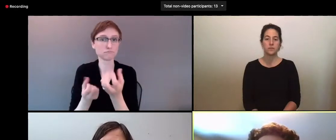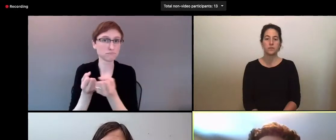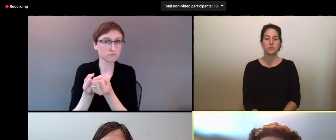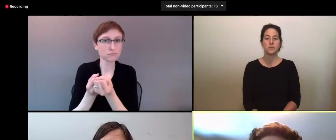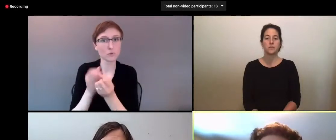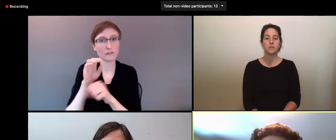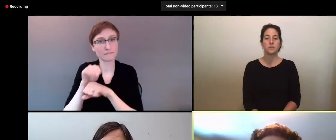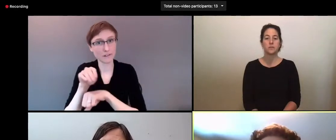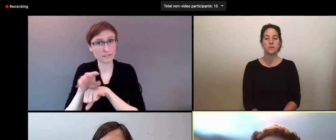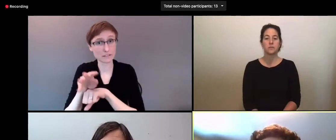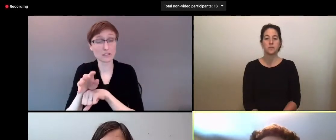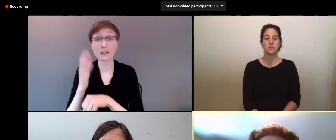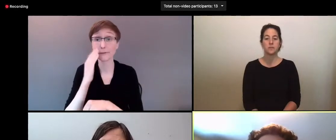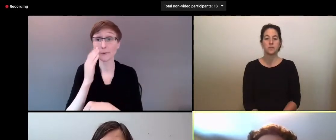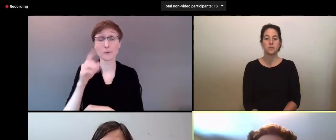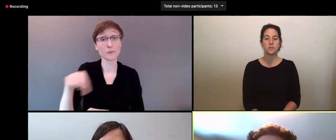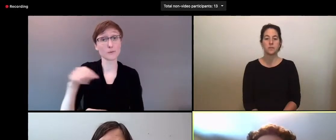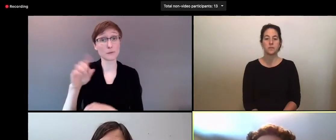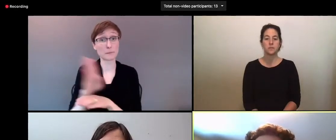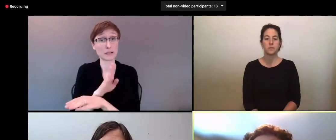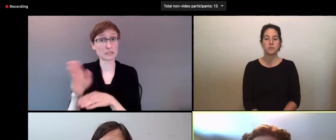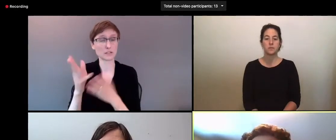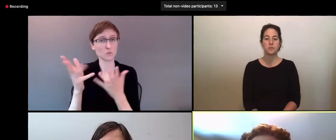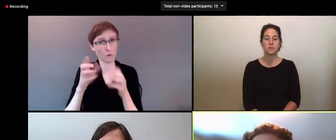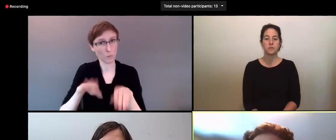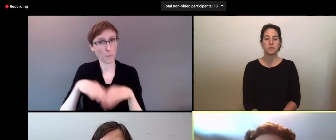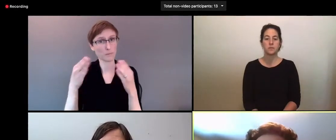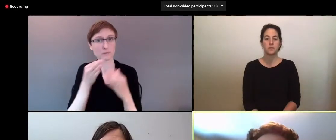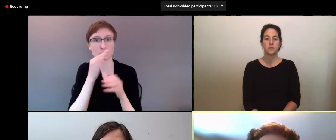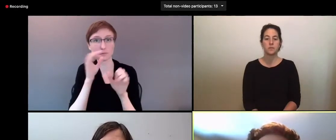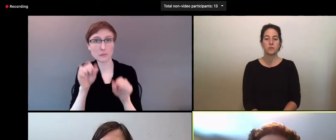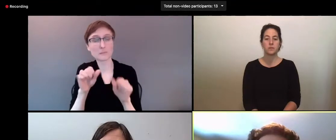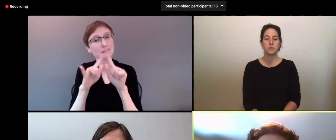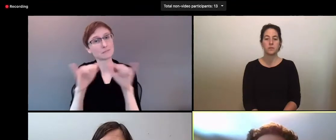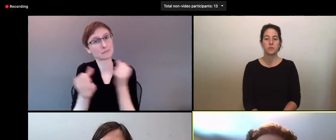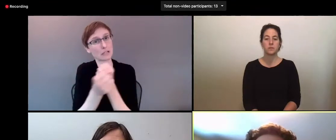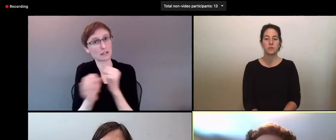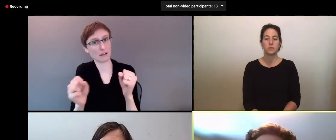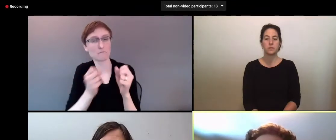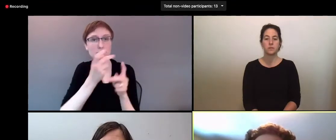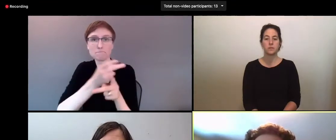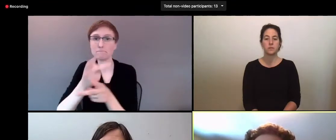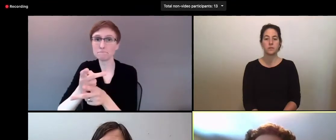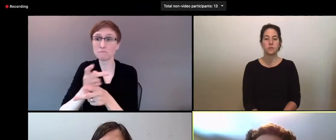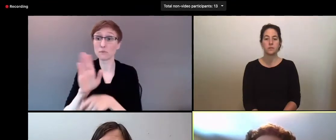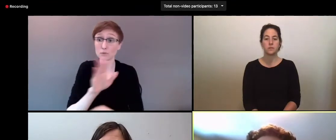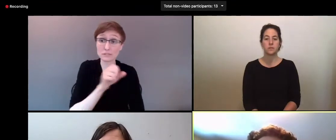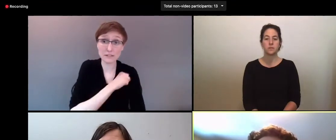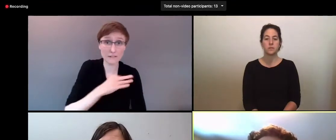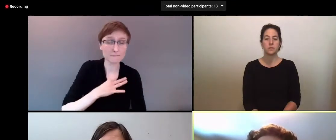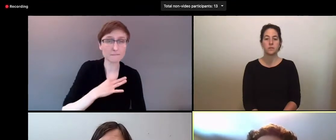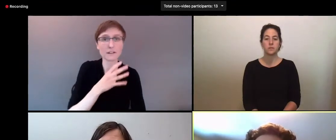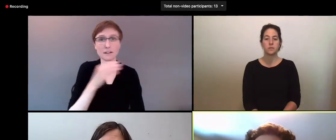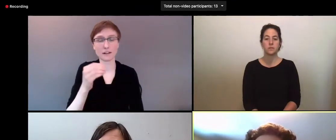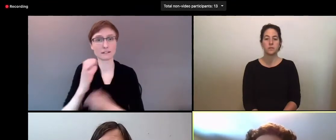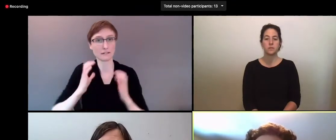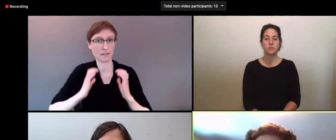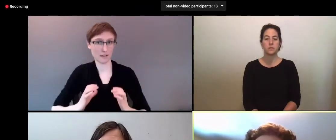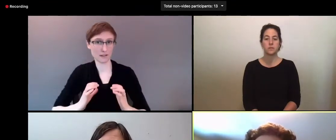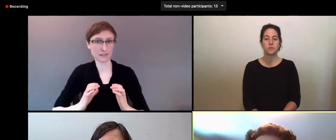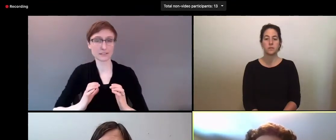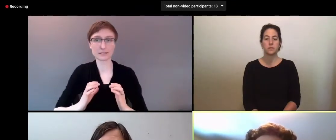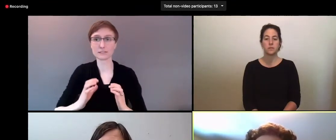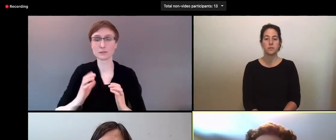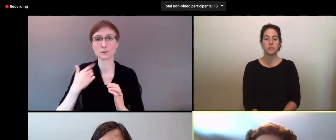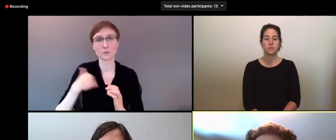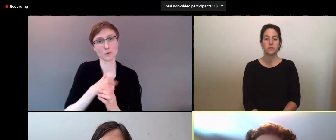that is as safe as possible for their employees and for their clients. And so this is a mutual goal. And so we're very happy to be able to